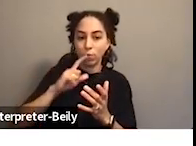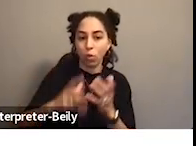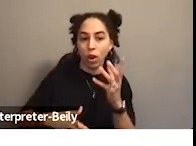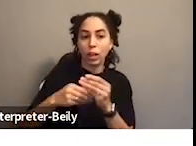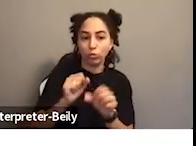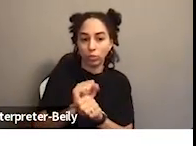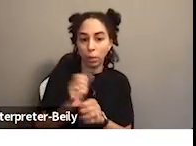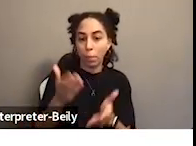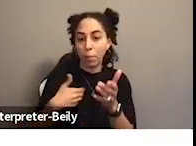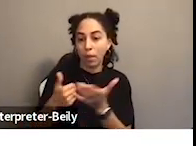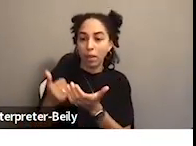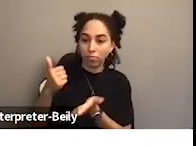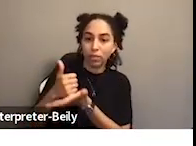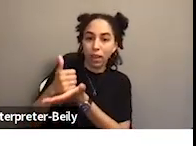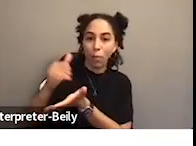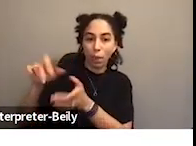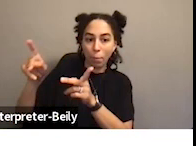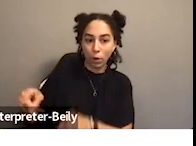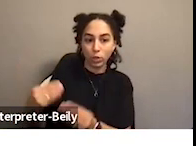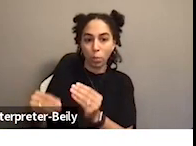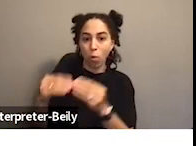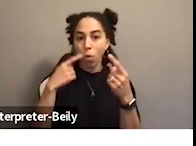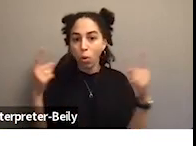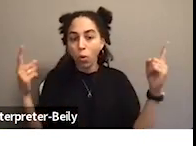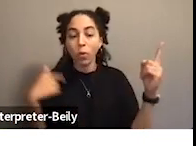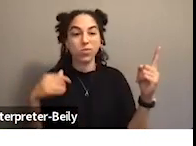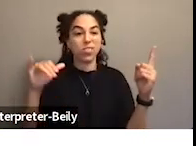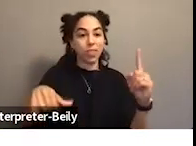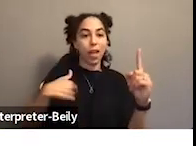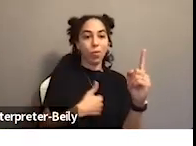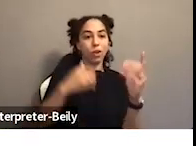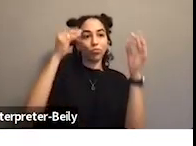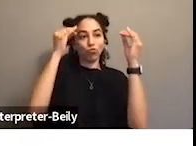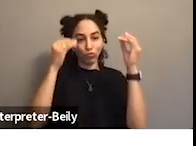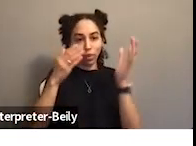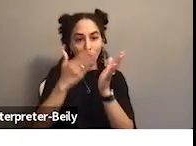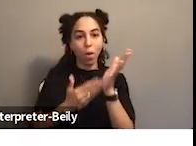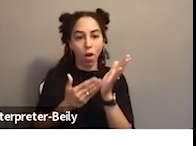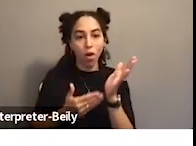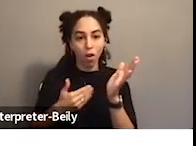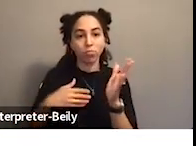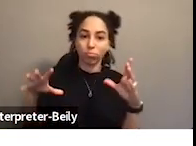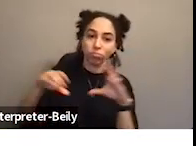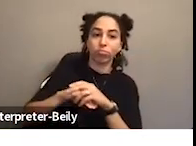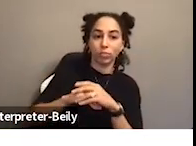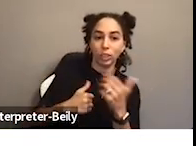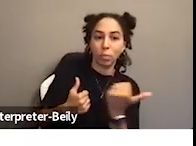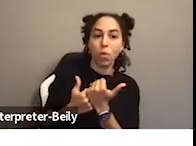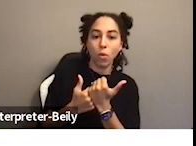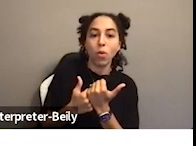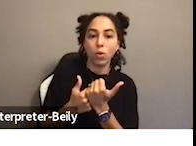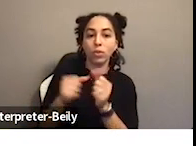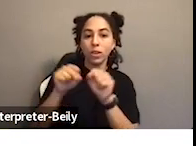more successful. Again, so we consider that part of supporting the system around